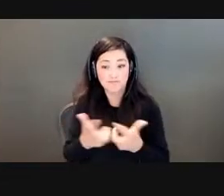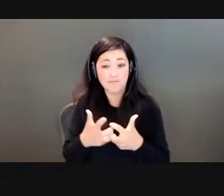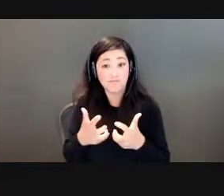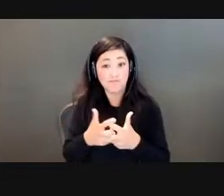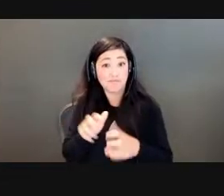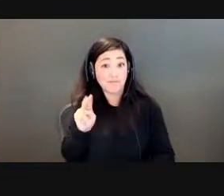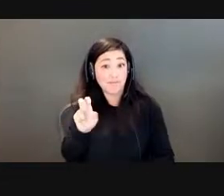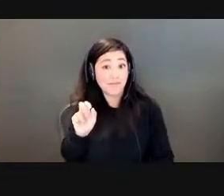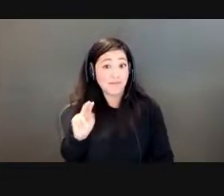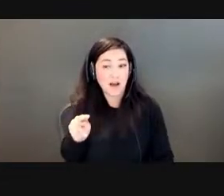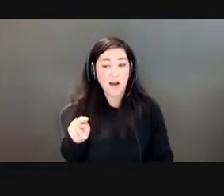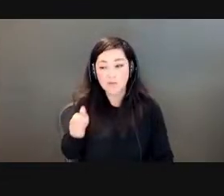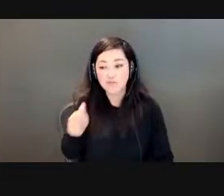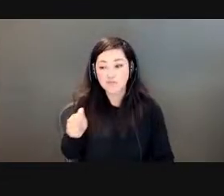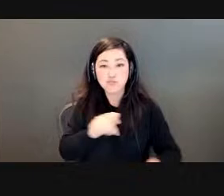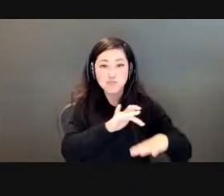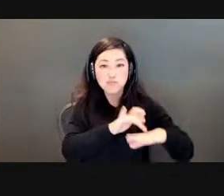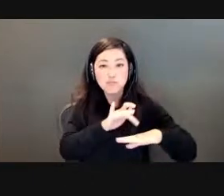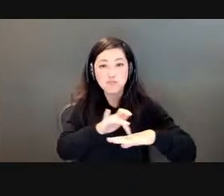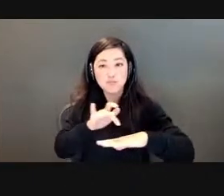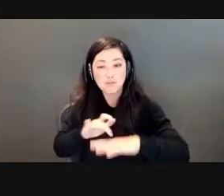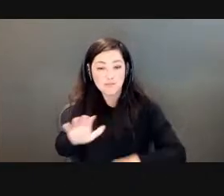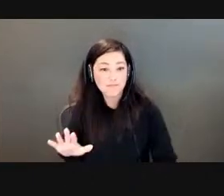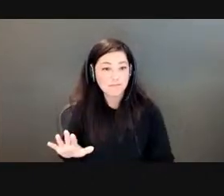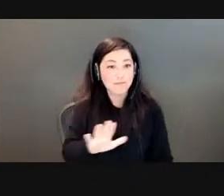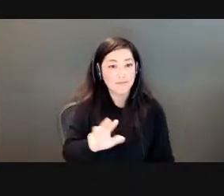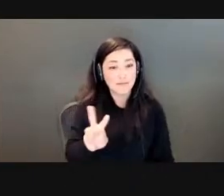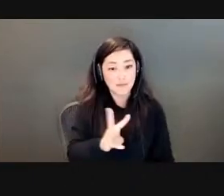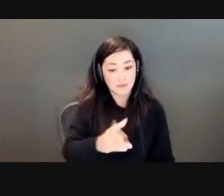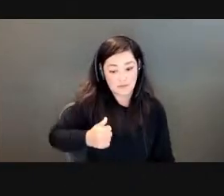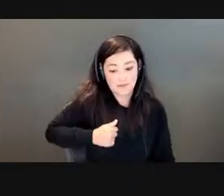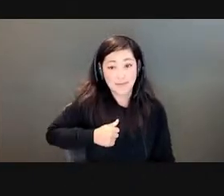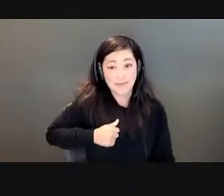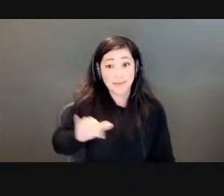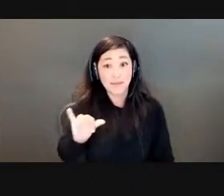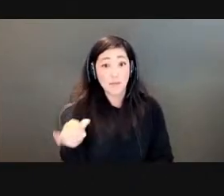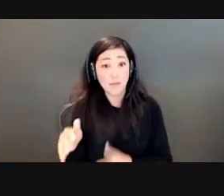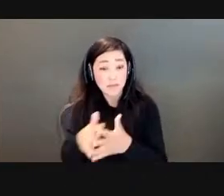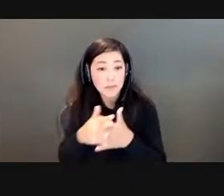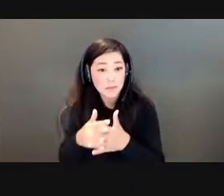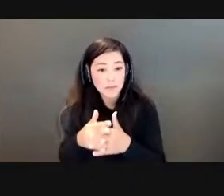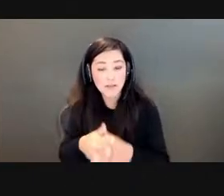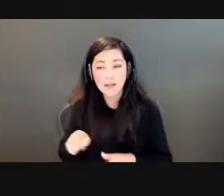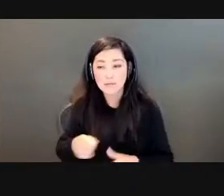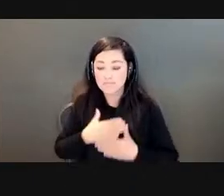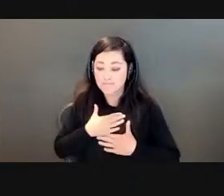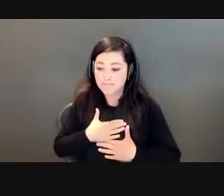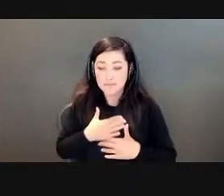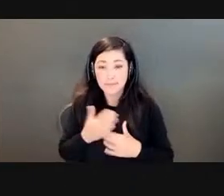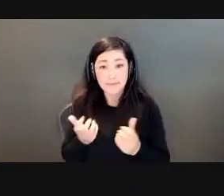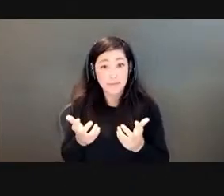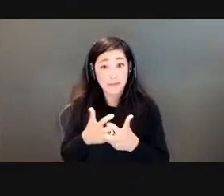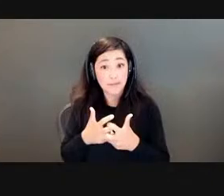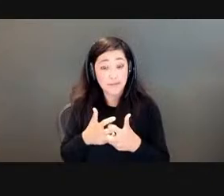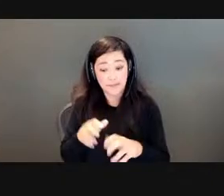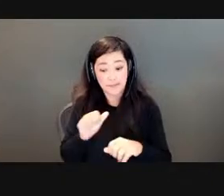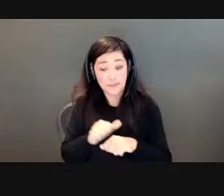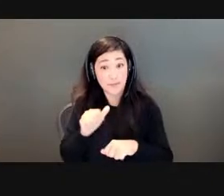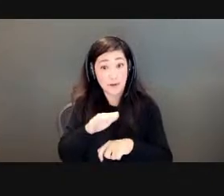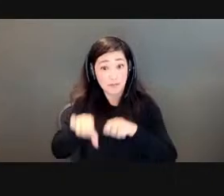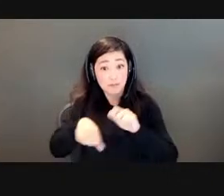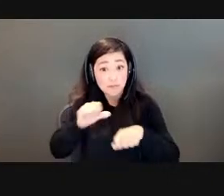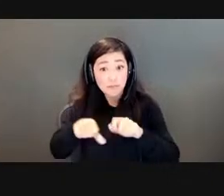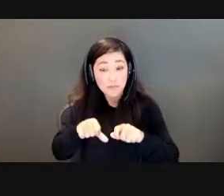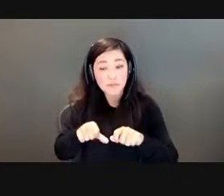van and traveled throughout Western Canada and the US. She is passionate about adaptive mountain biking